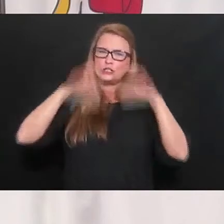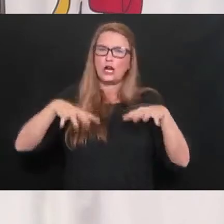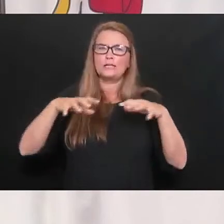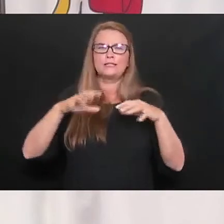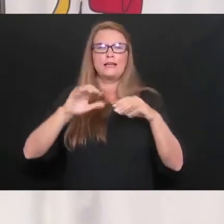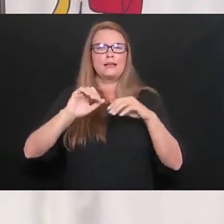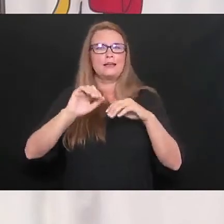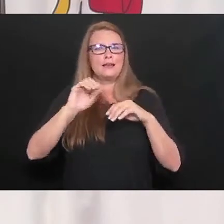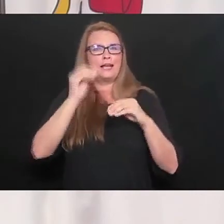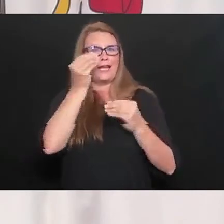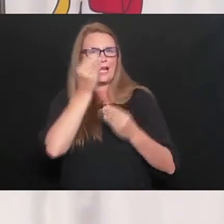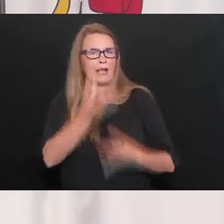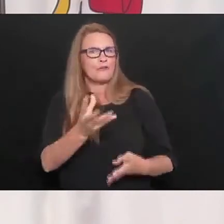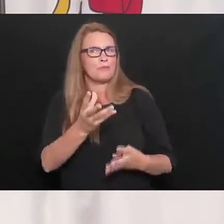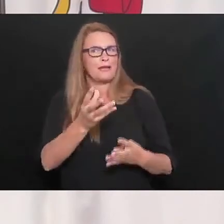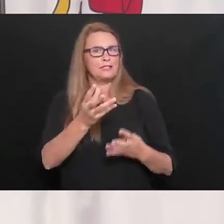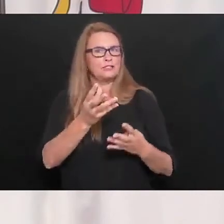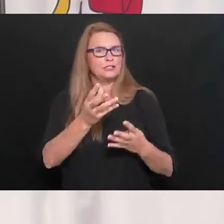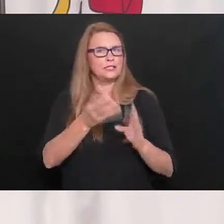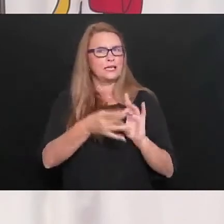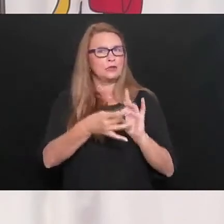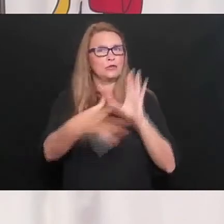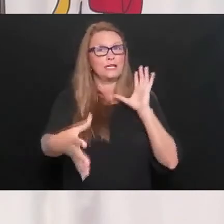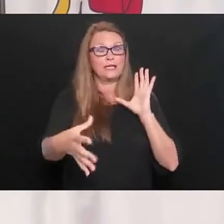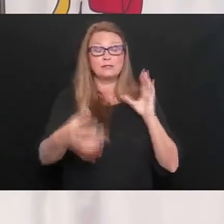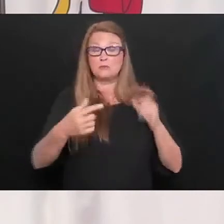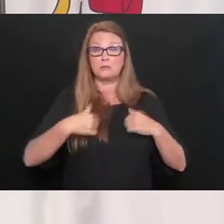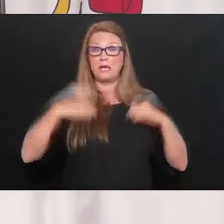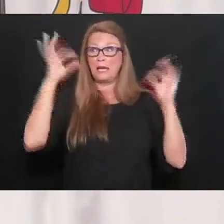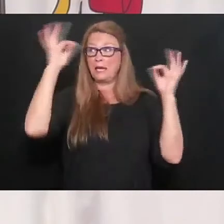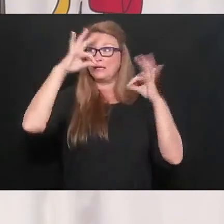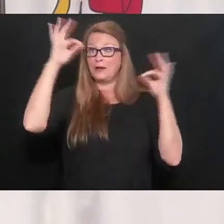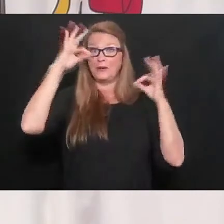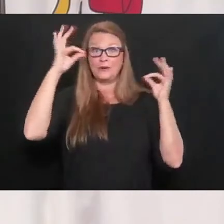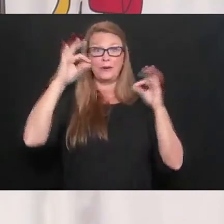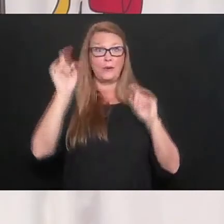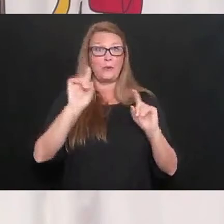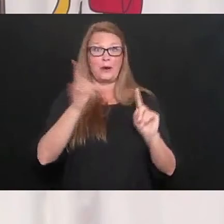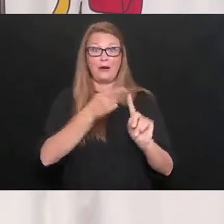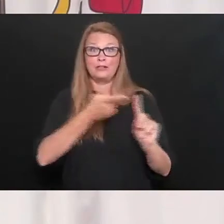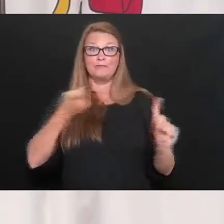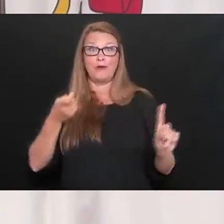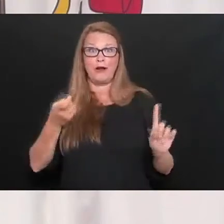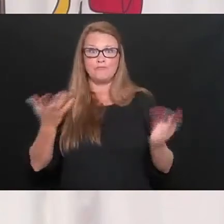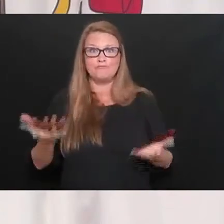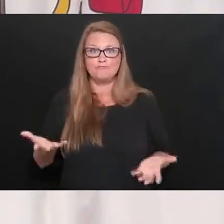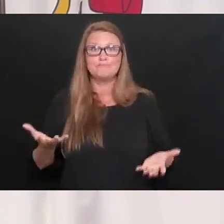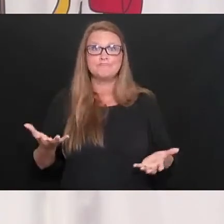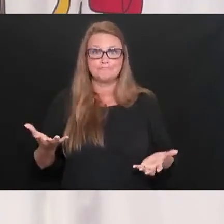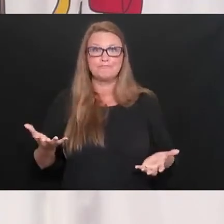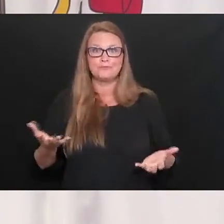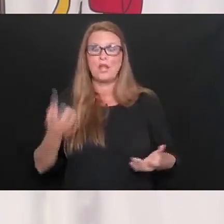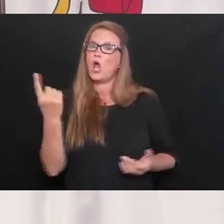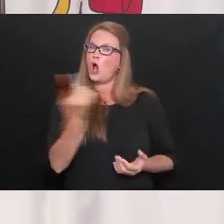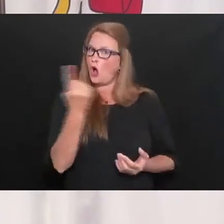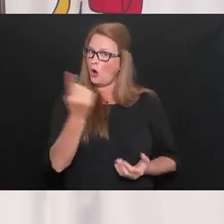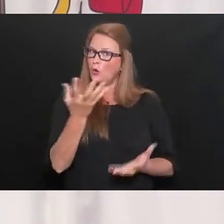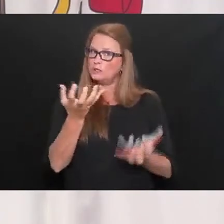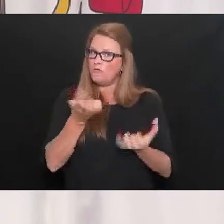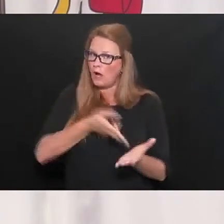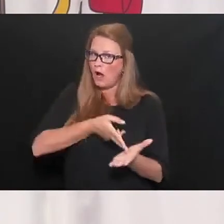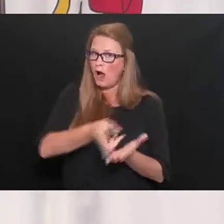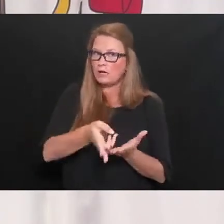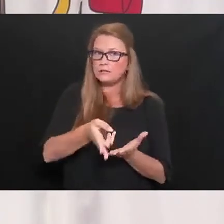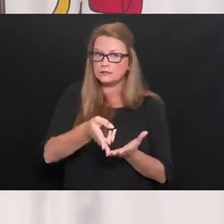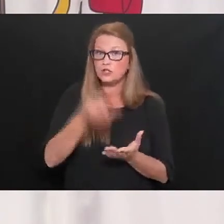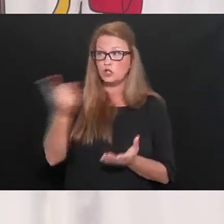information comes out from time to time that I have no earthly idea where in the world it comes from. But I always want to tell you the truth. When